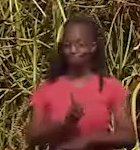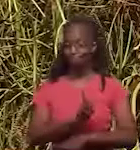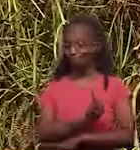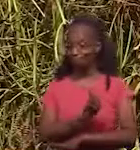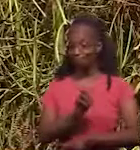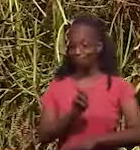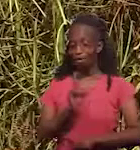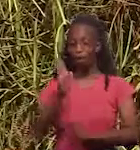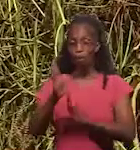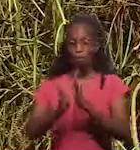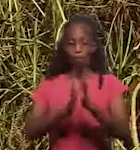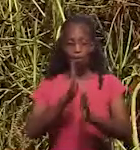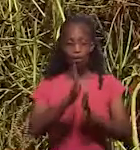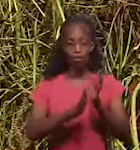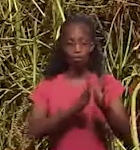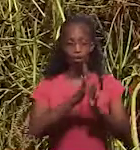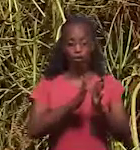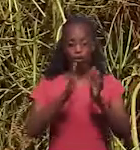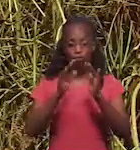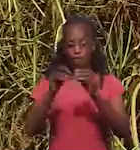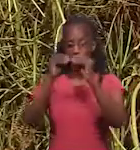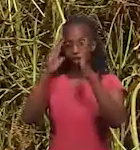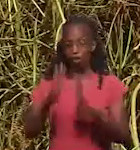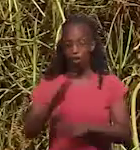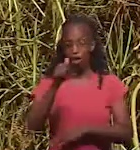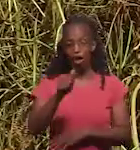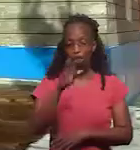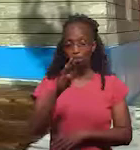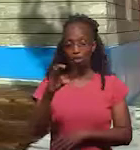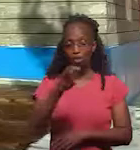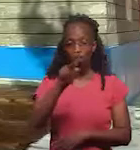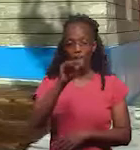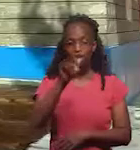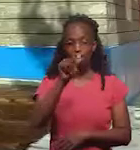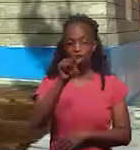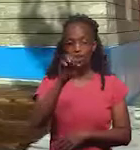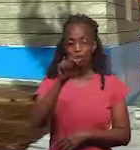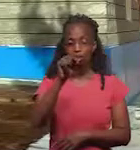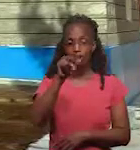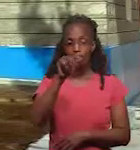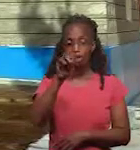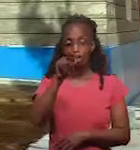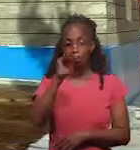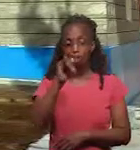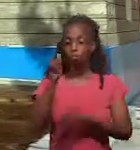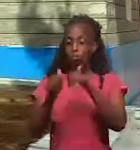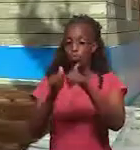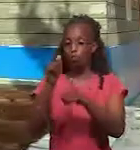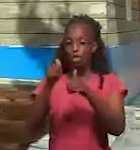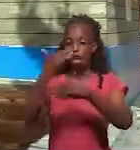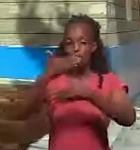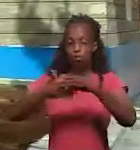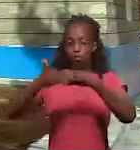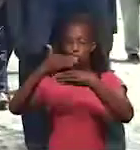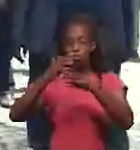Ni katika hafla ya ufunguzi wa afisi za walimu katika shule ya upili ya ABC Kiatinini, ambayo imejengwa kupitia